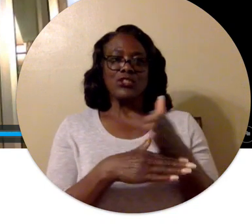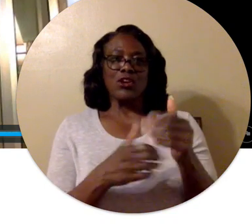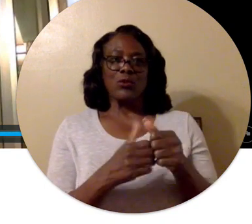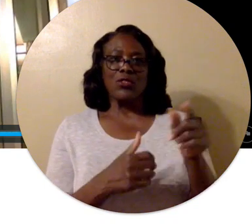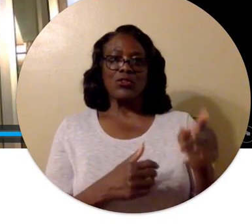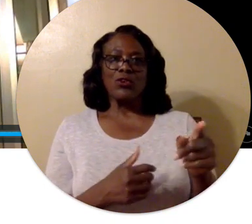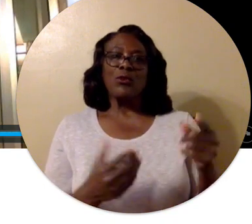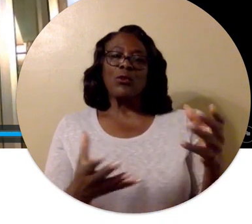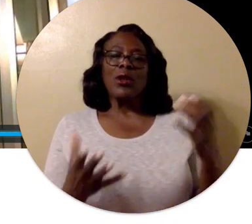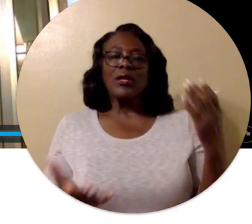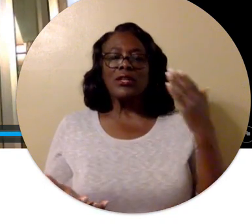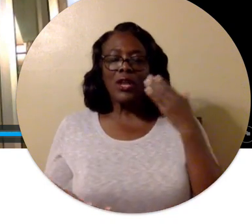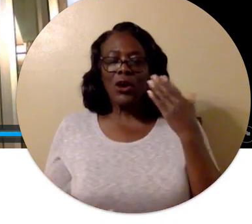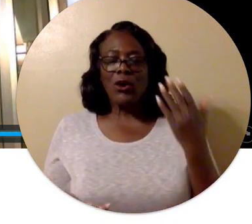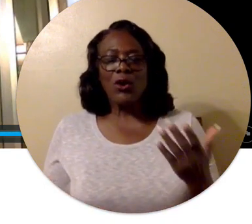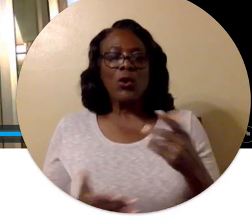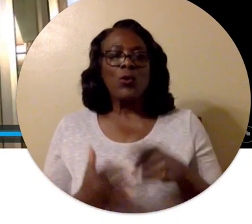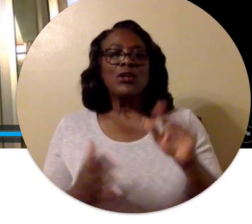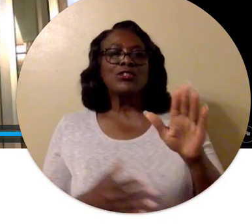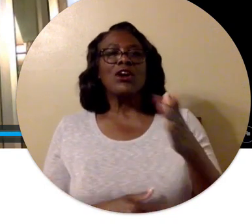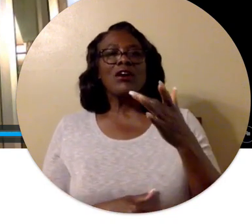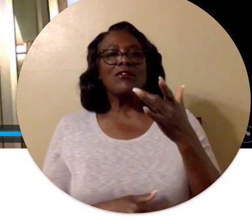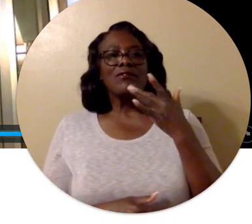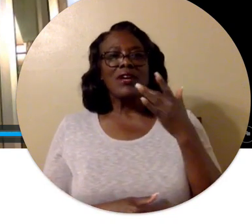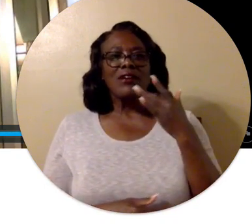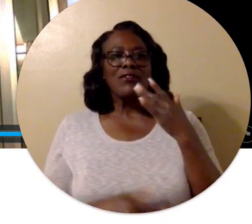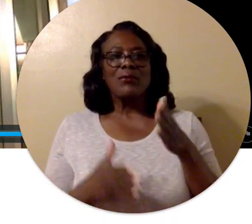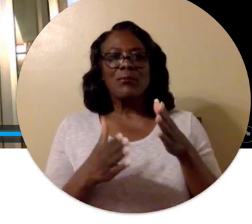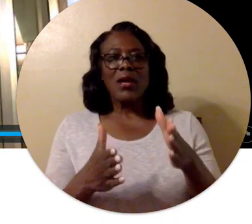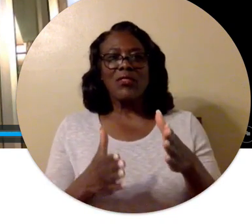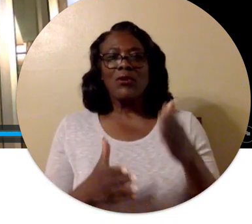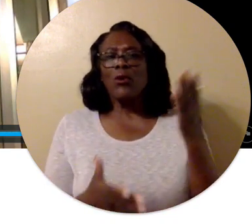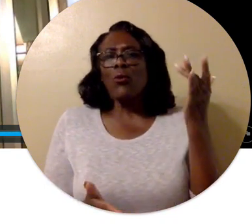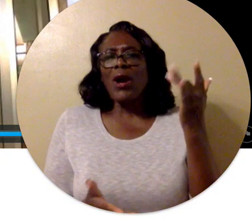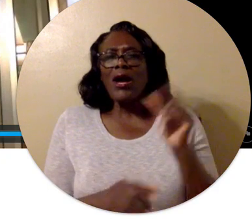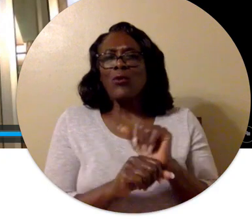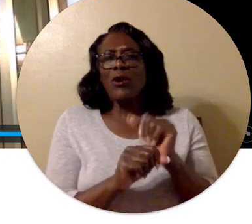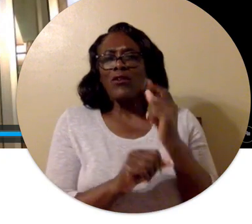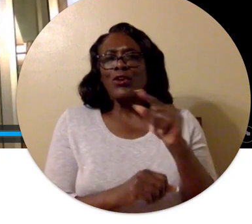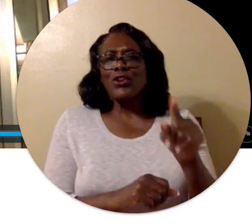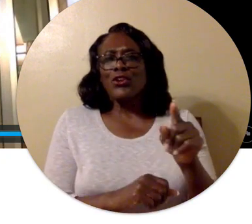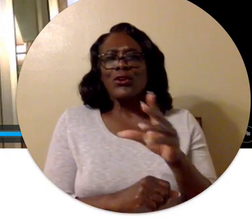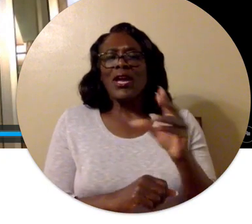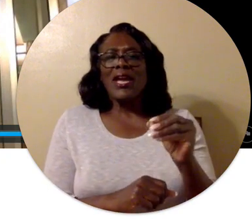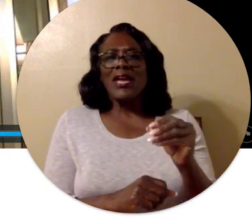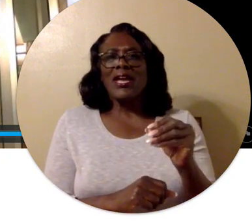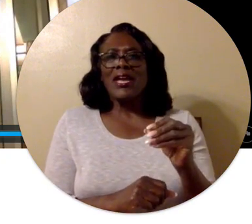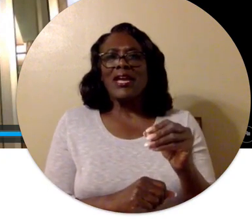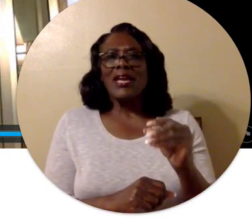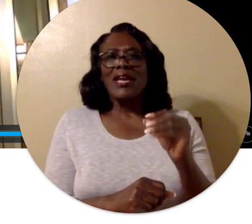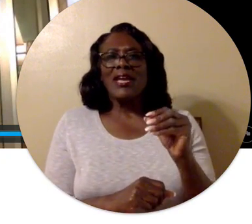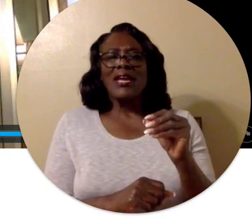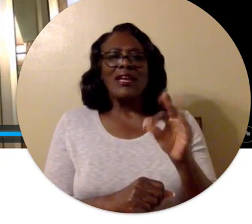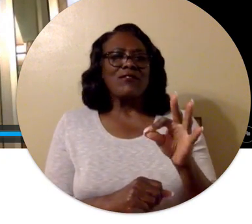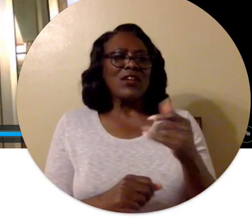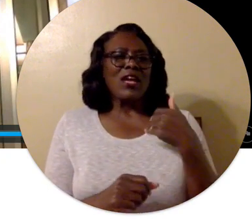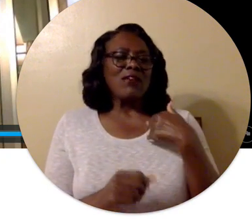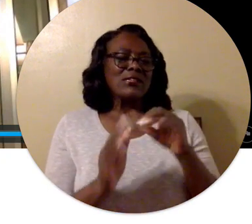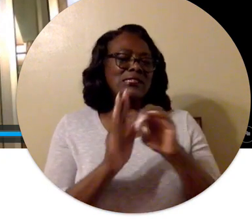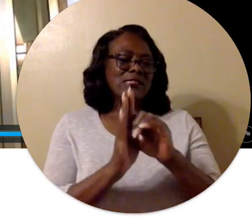kind of know, what's your favorite method? Why does that work for you? And then we've got an example problem for you guys to